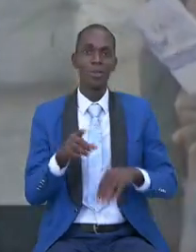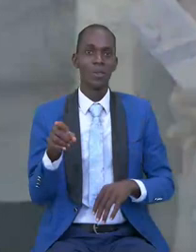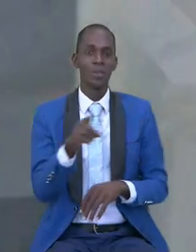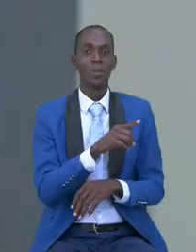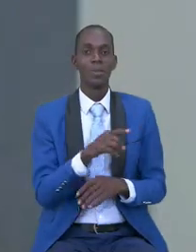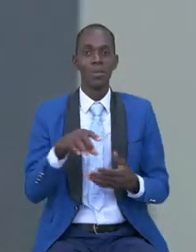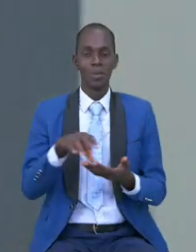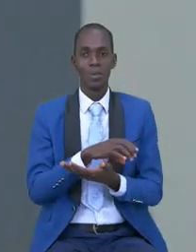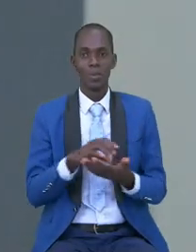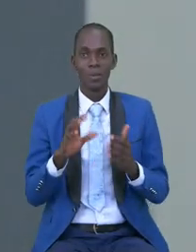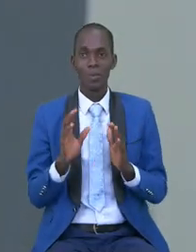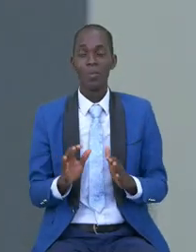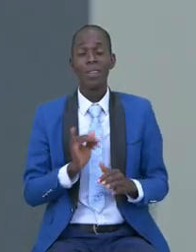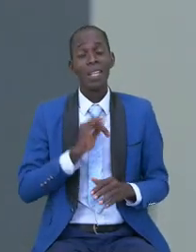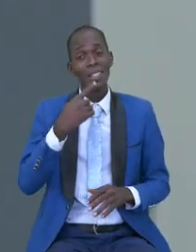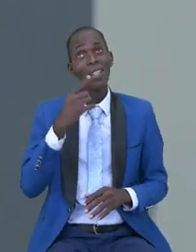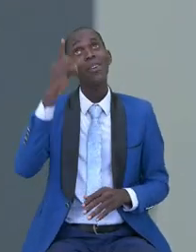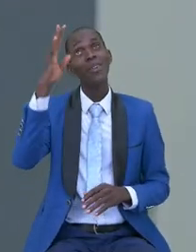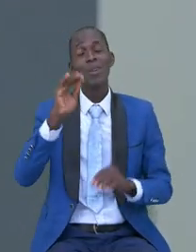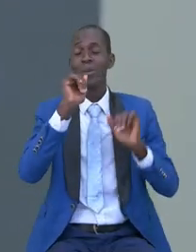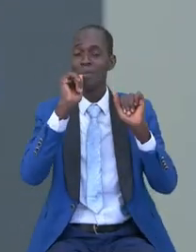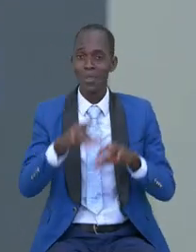Choir. I said the Lord bless you.